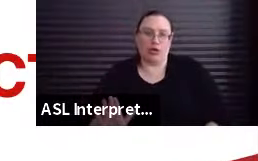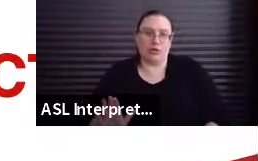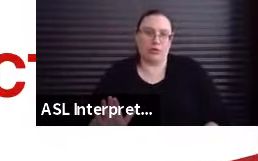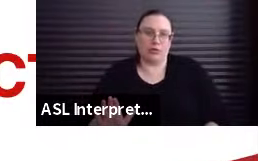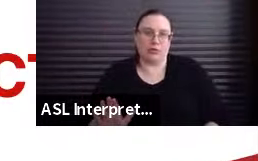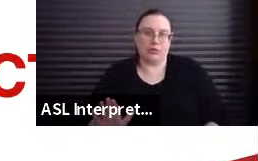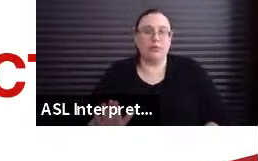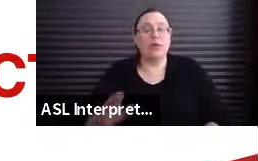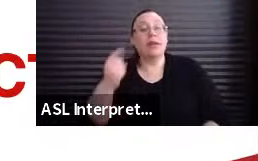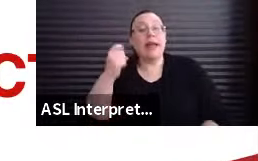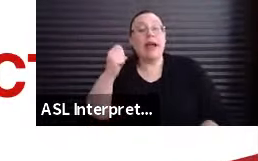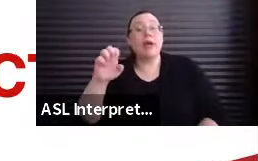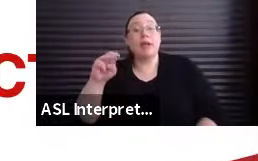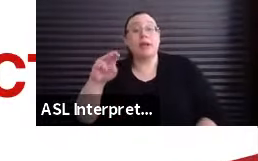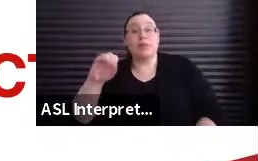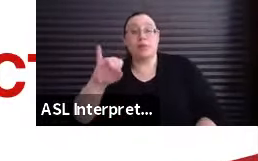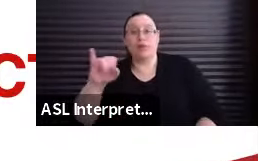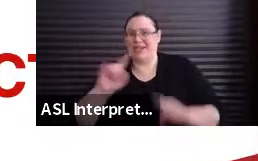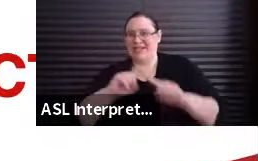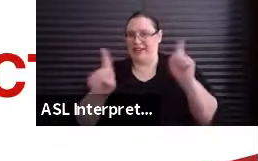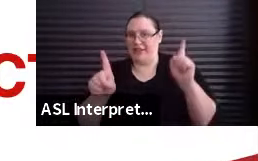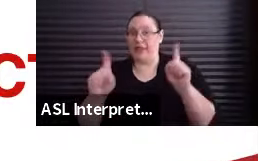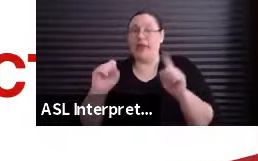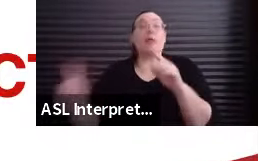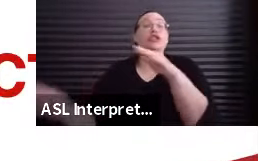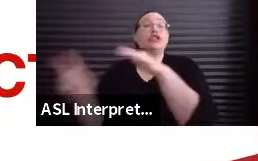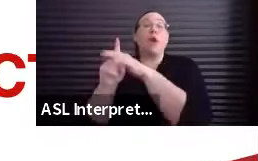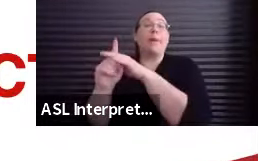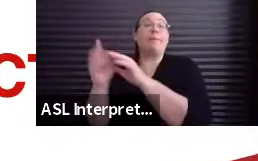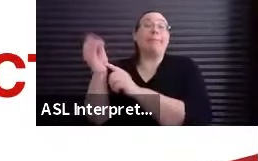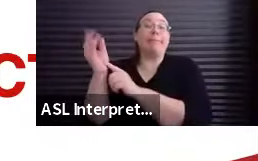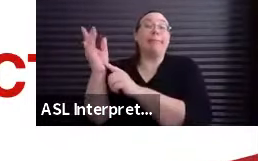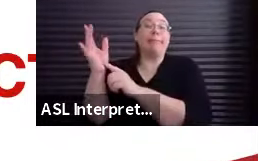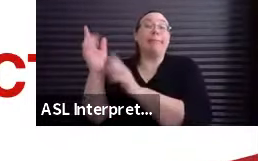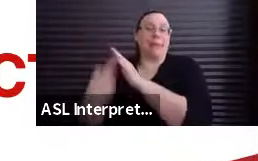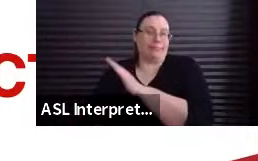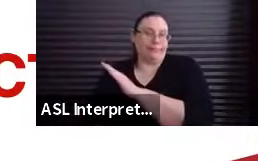the emojis, which appear for a few seconds and then go away.